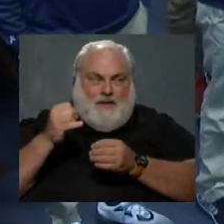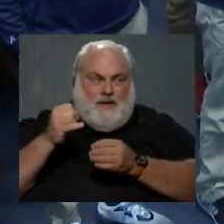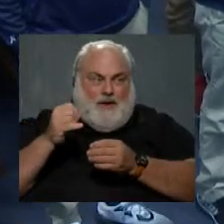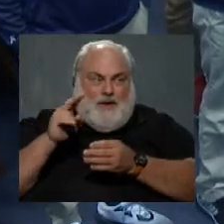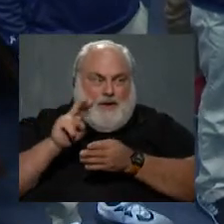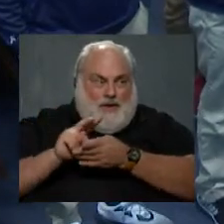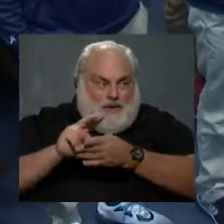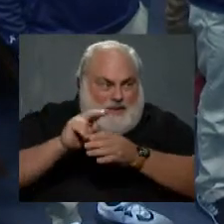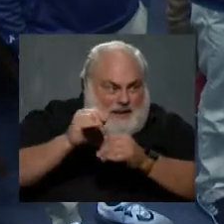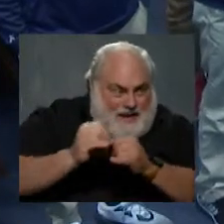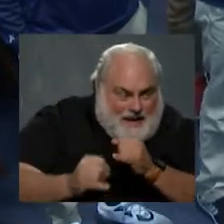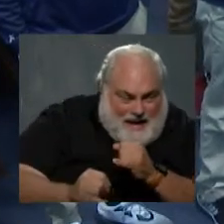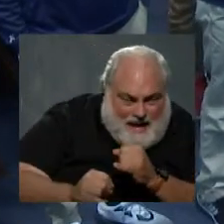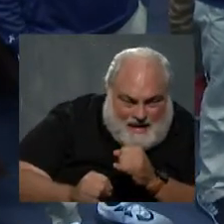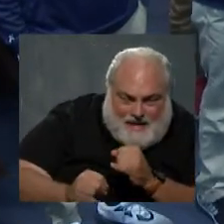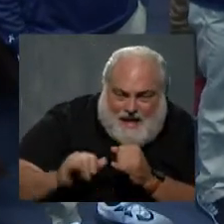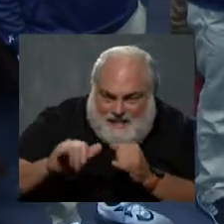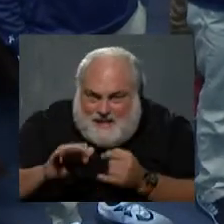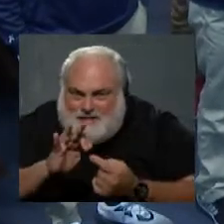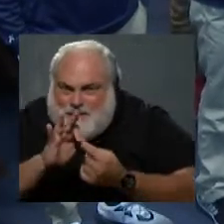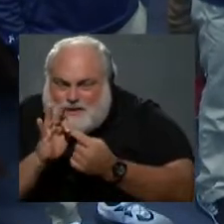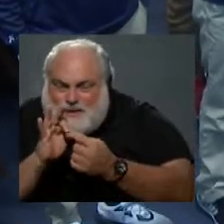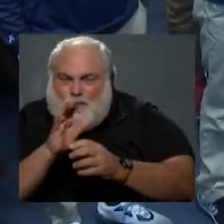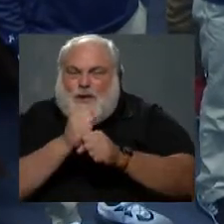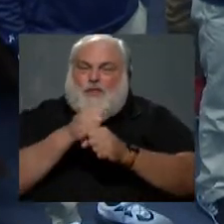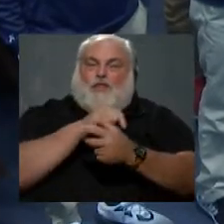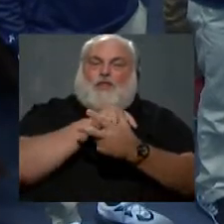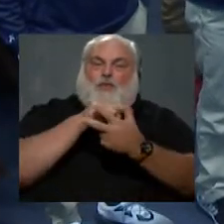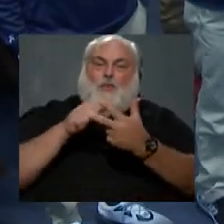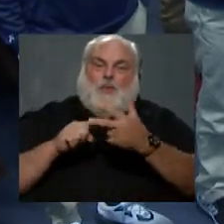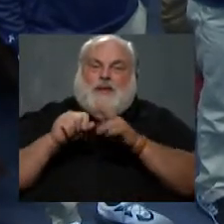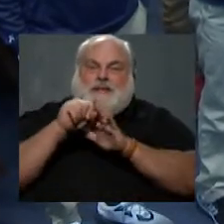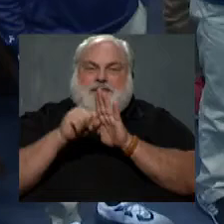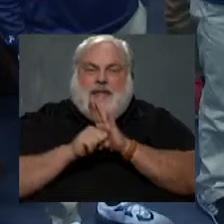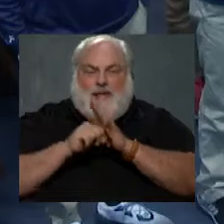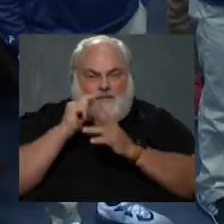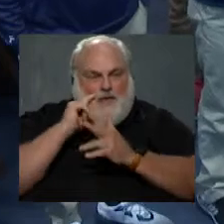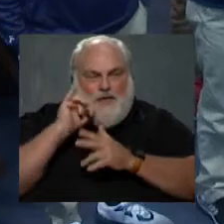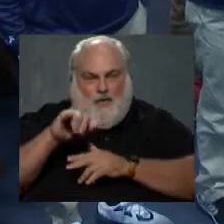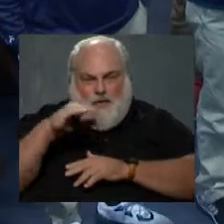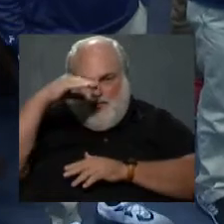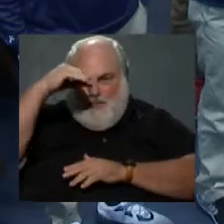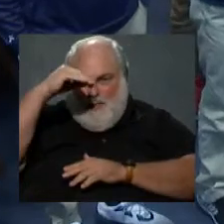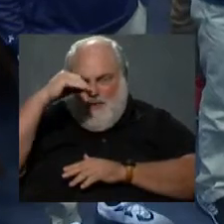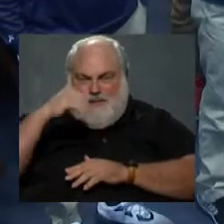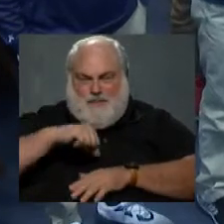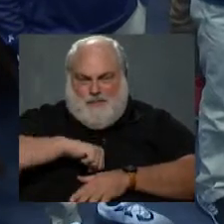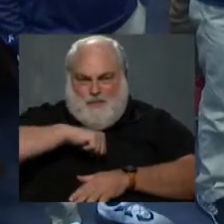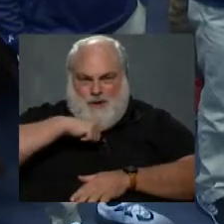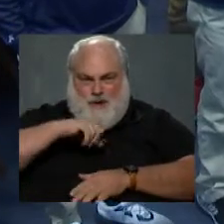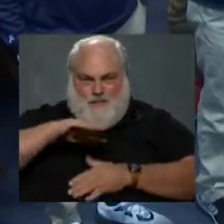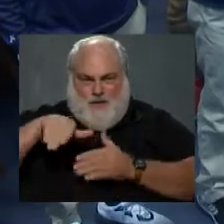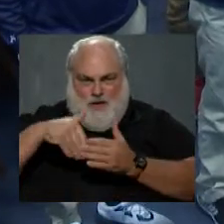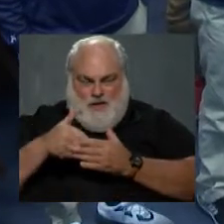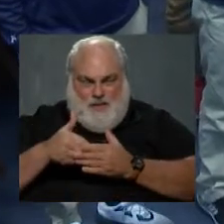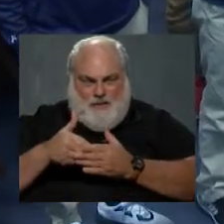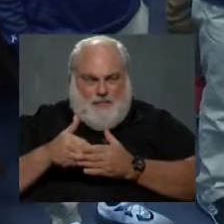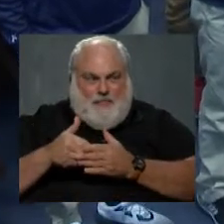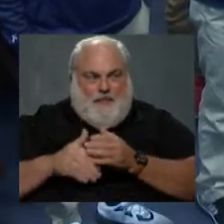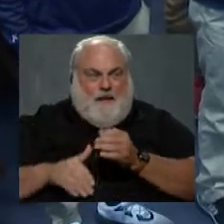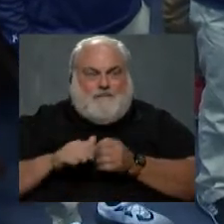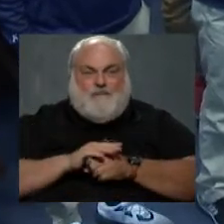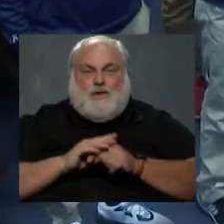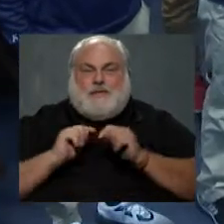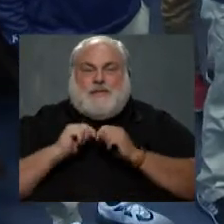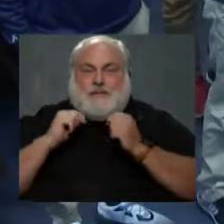season. That's something that's pretty special, to win three state championships in a row for those guys, and very proud of all of them. Our entire